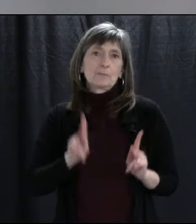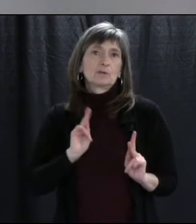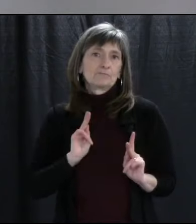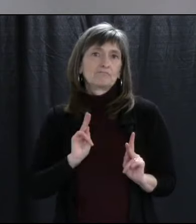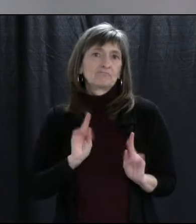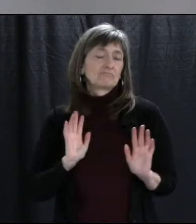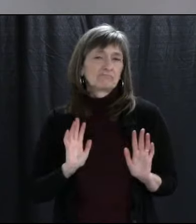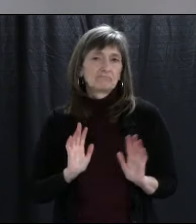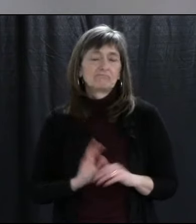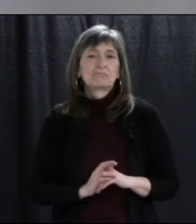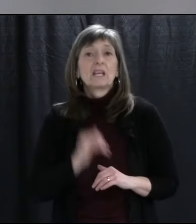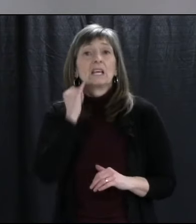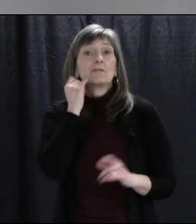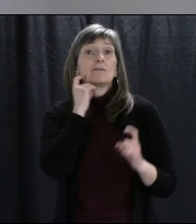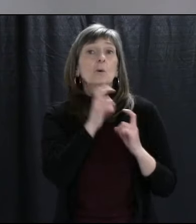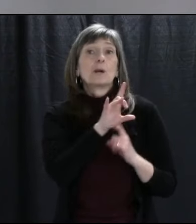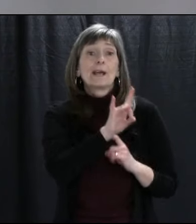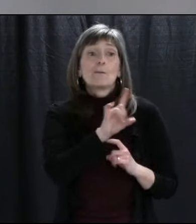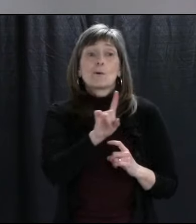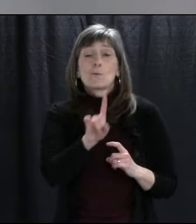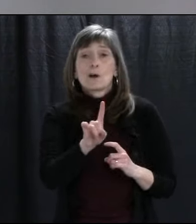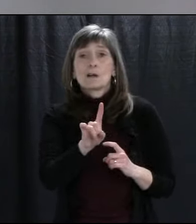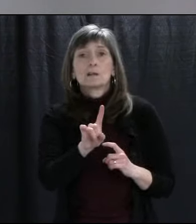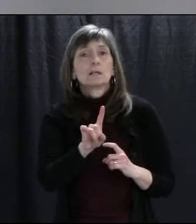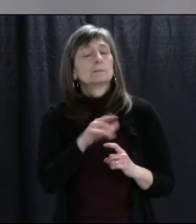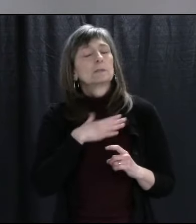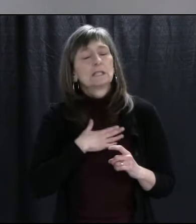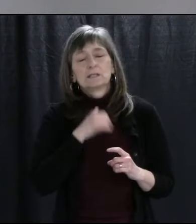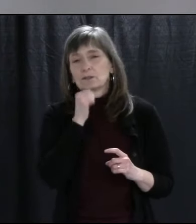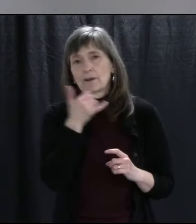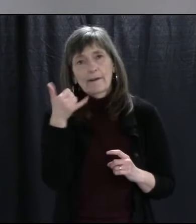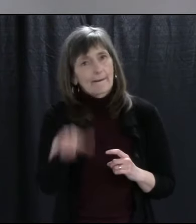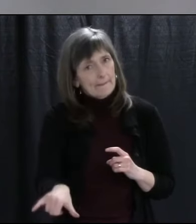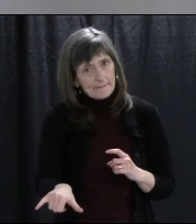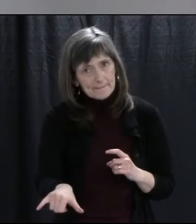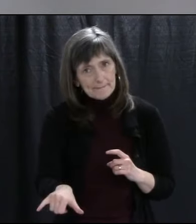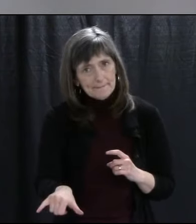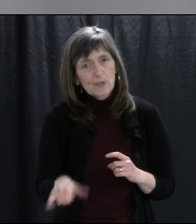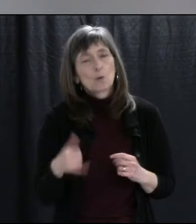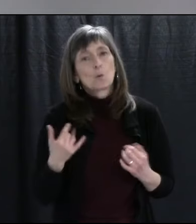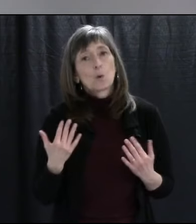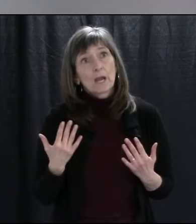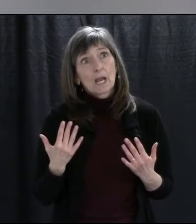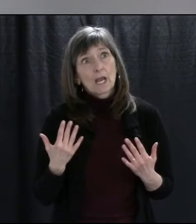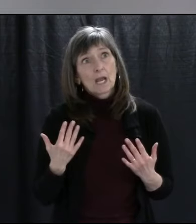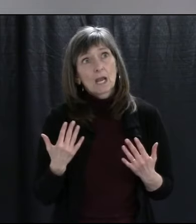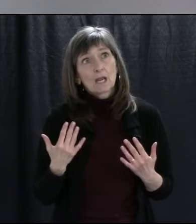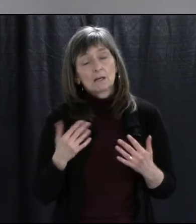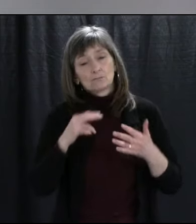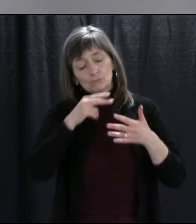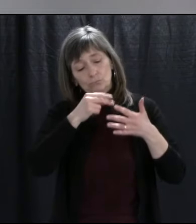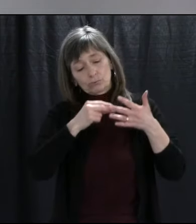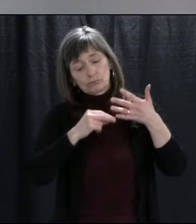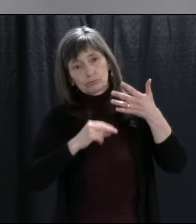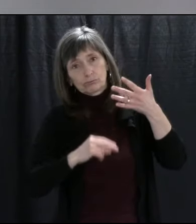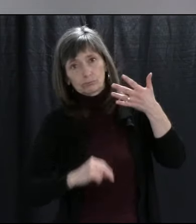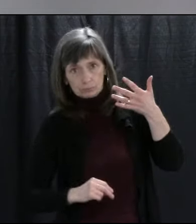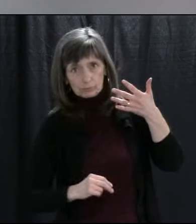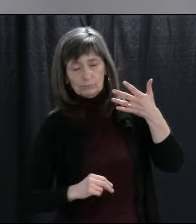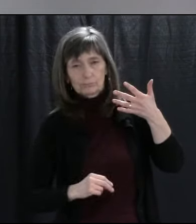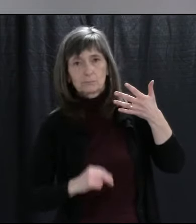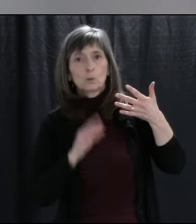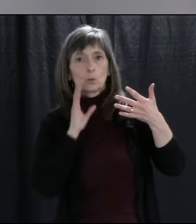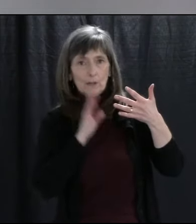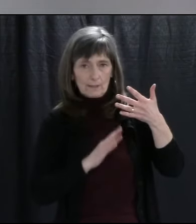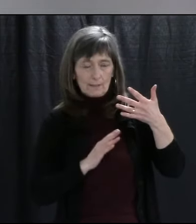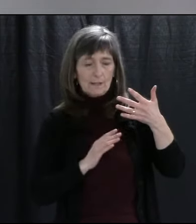RN. If you call 811, do not hang up. Your call will be answered in priority, and